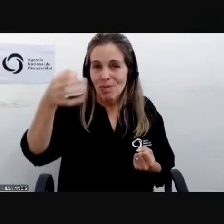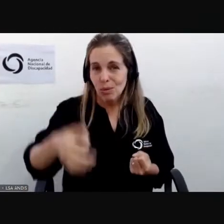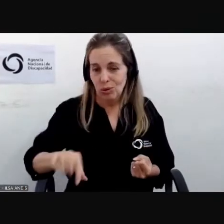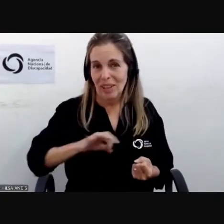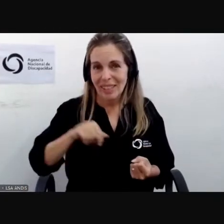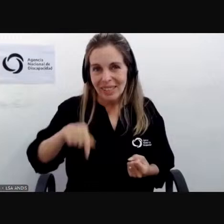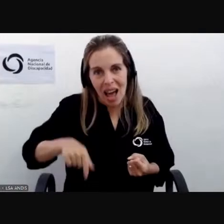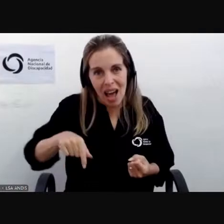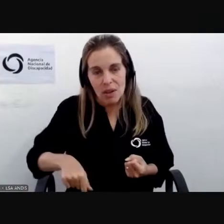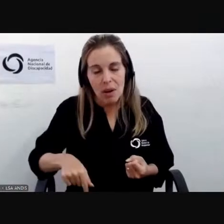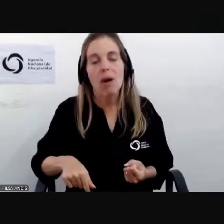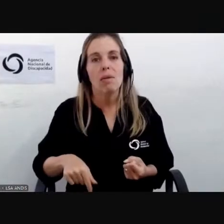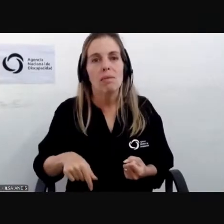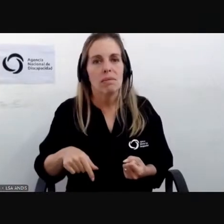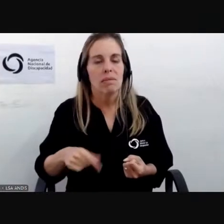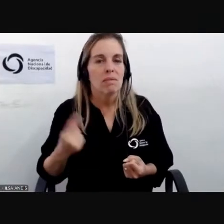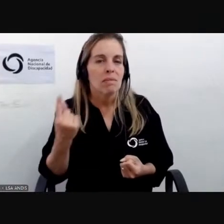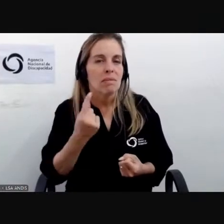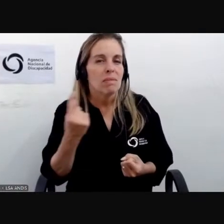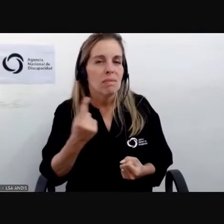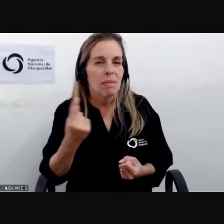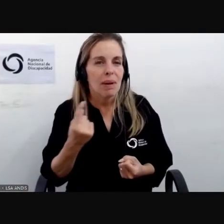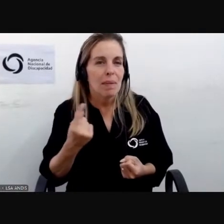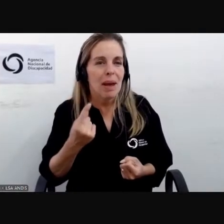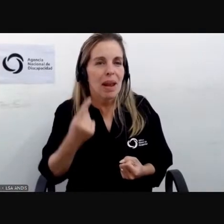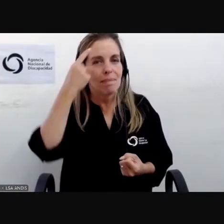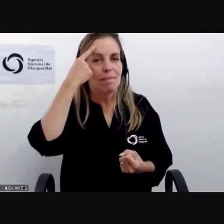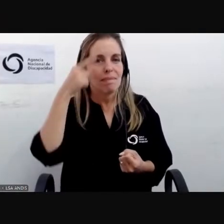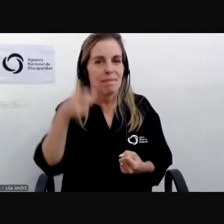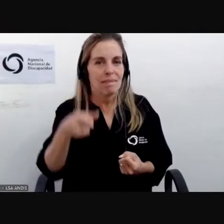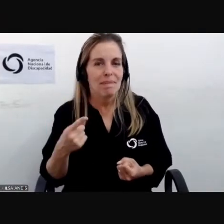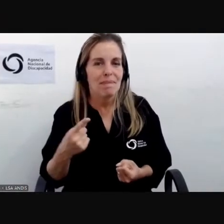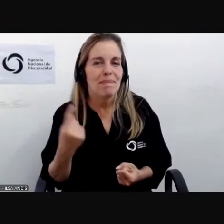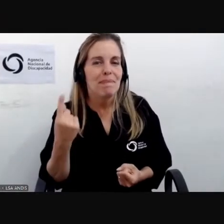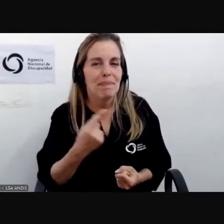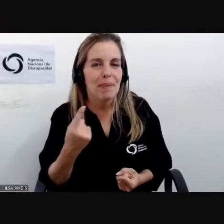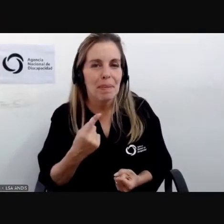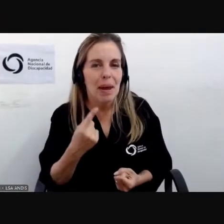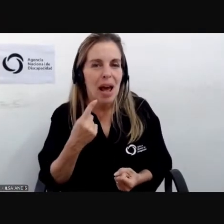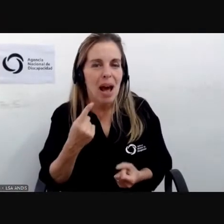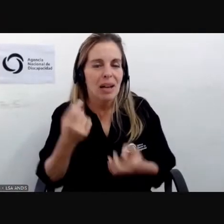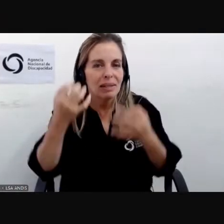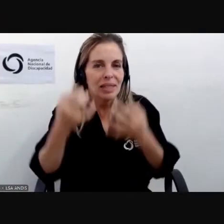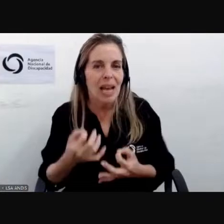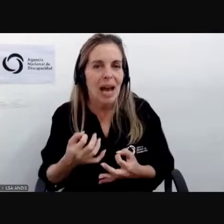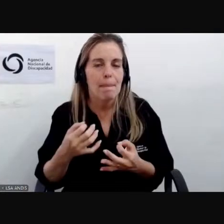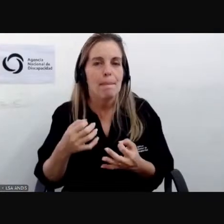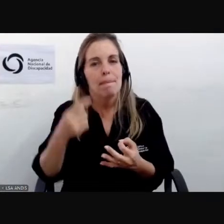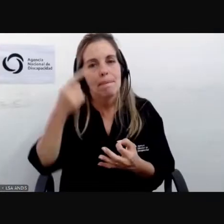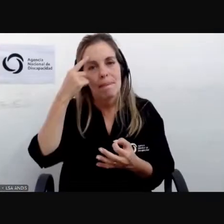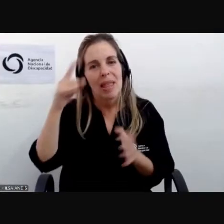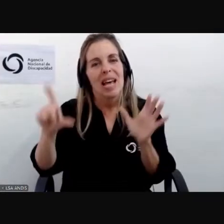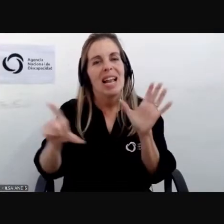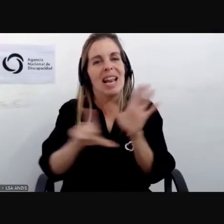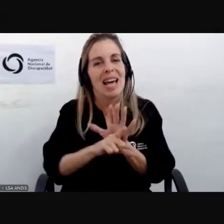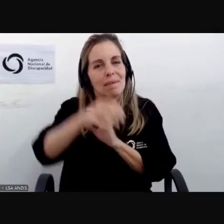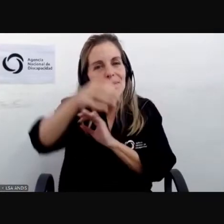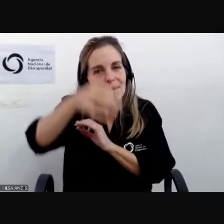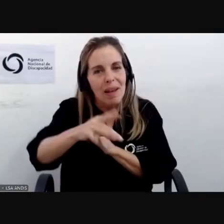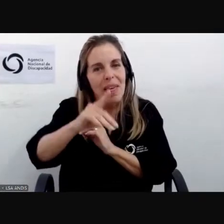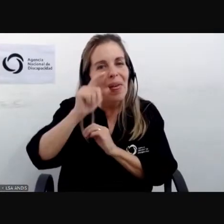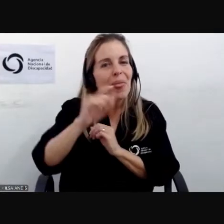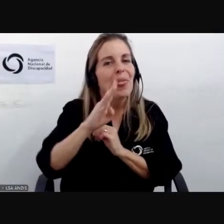But this year, we also completed the first initiative, the first